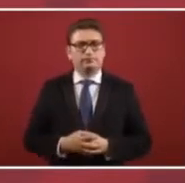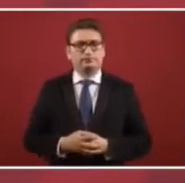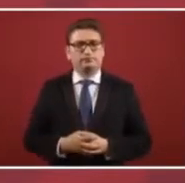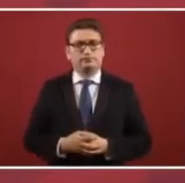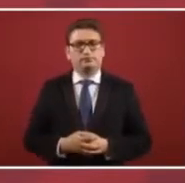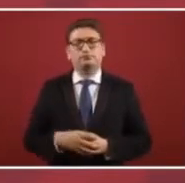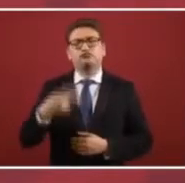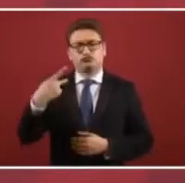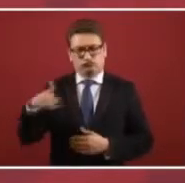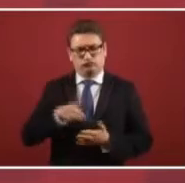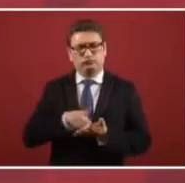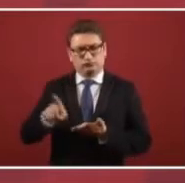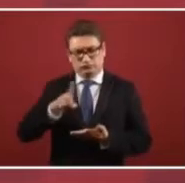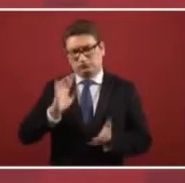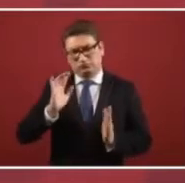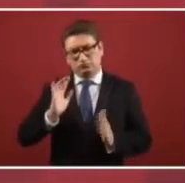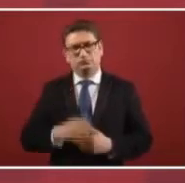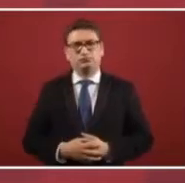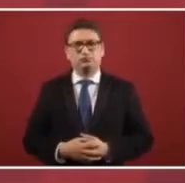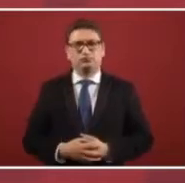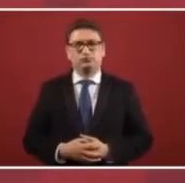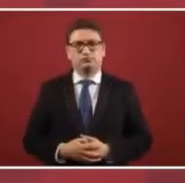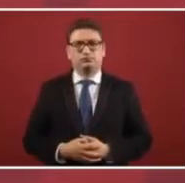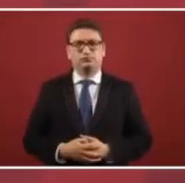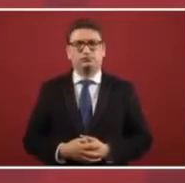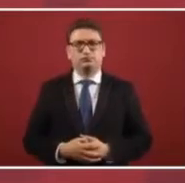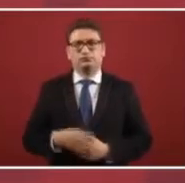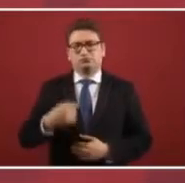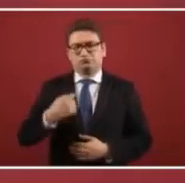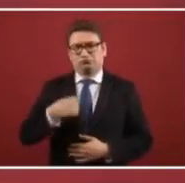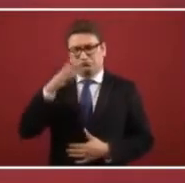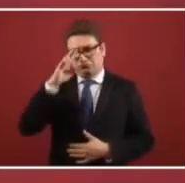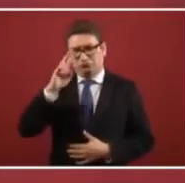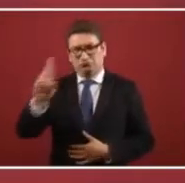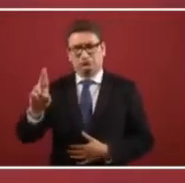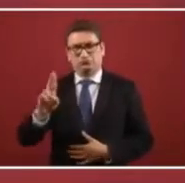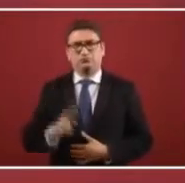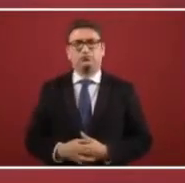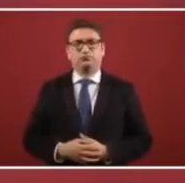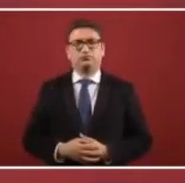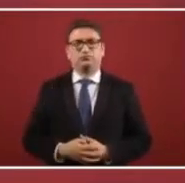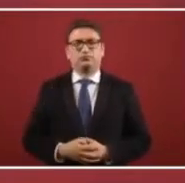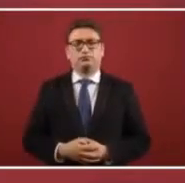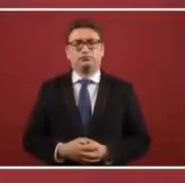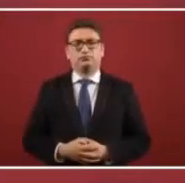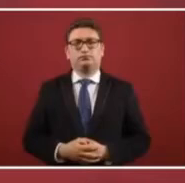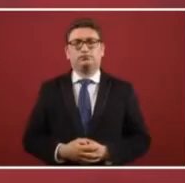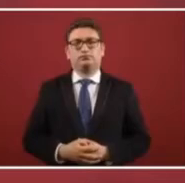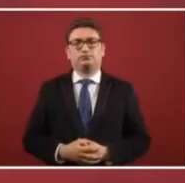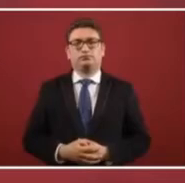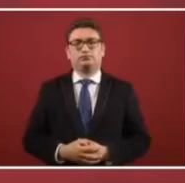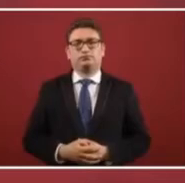But in any case, it's their right. And I respect them,